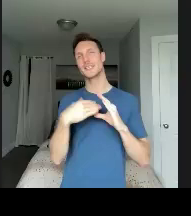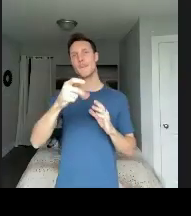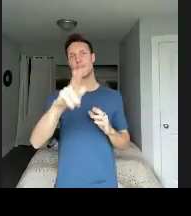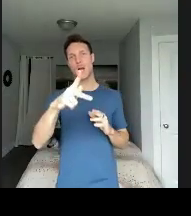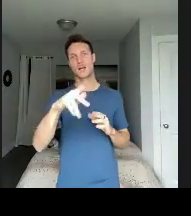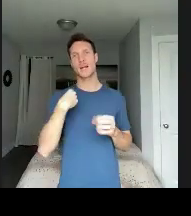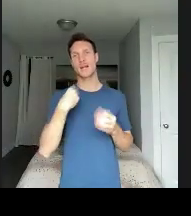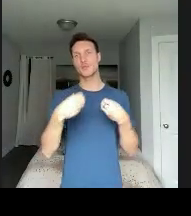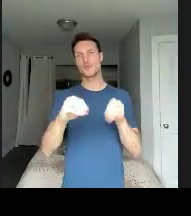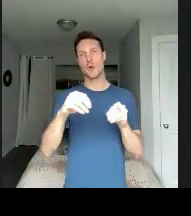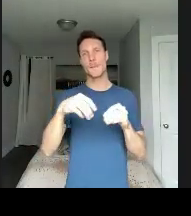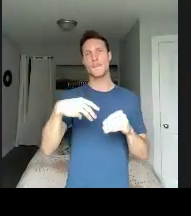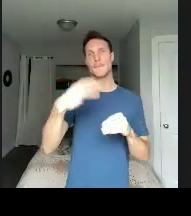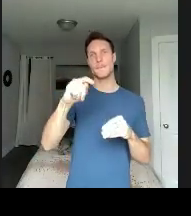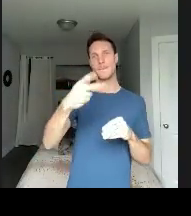chat.